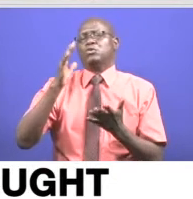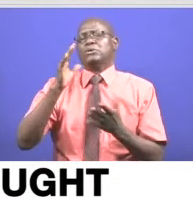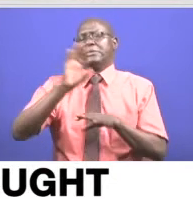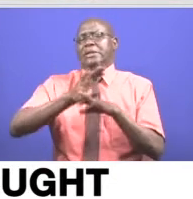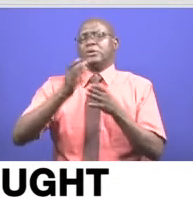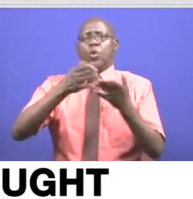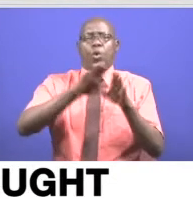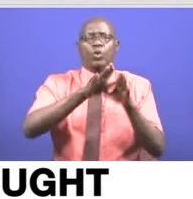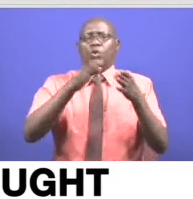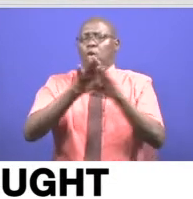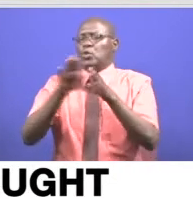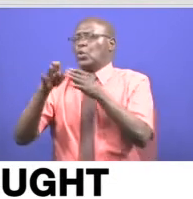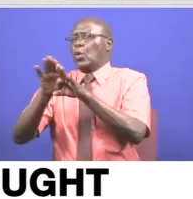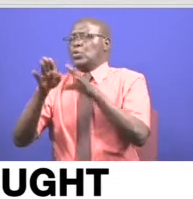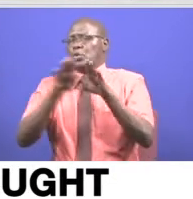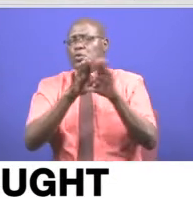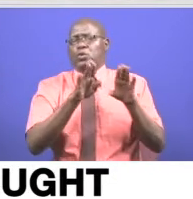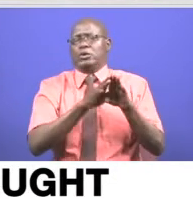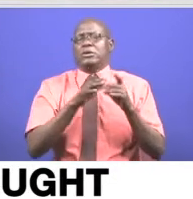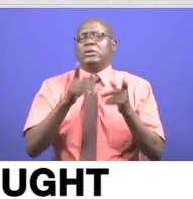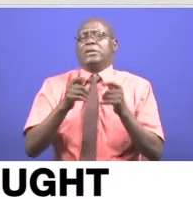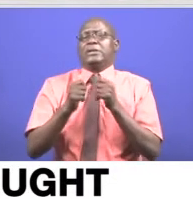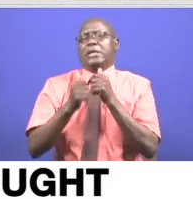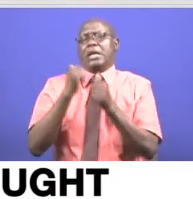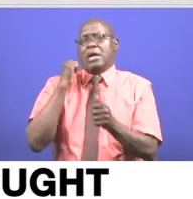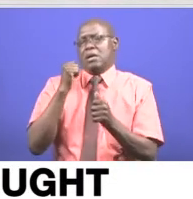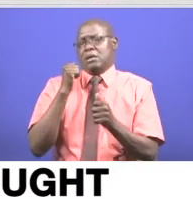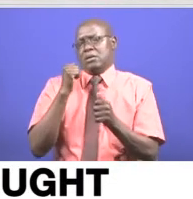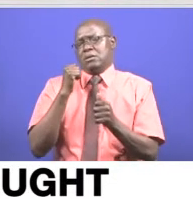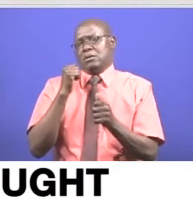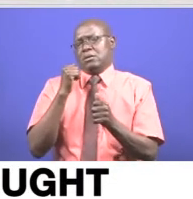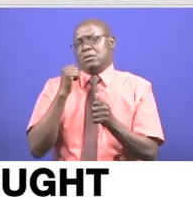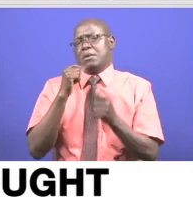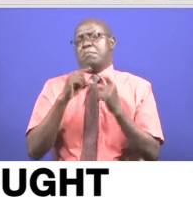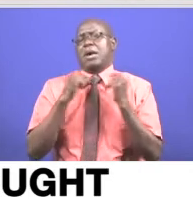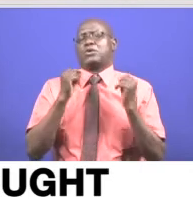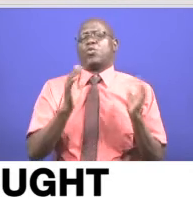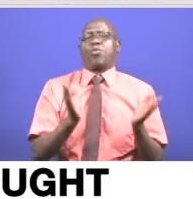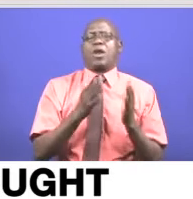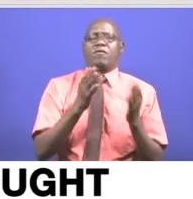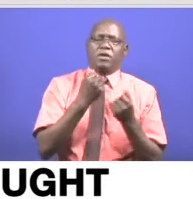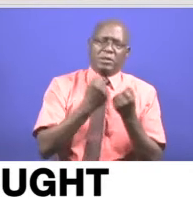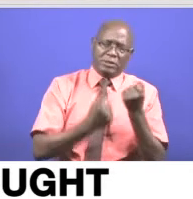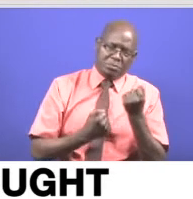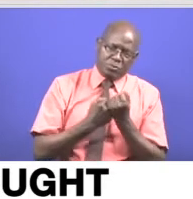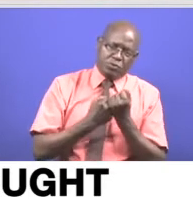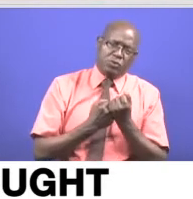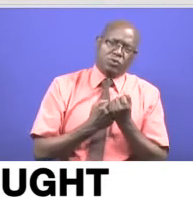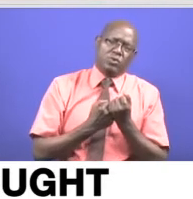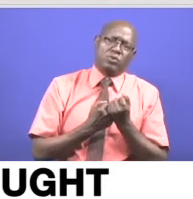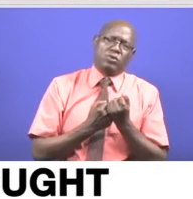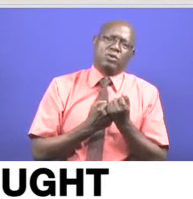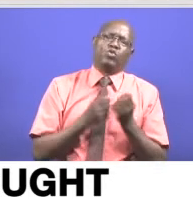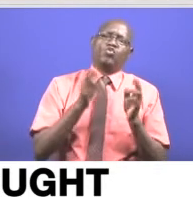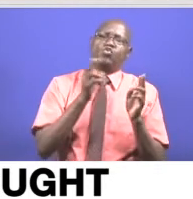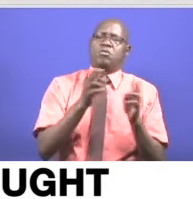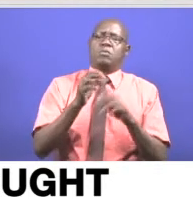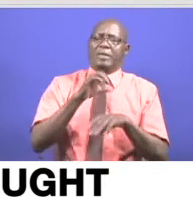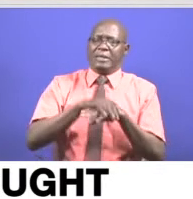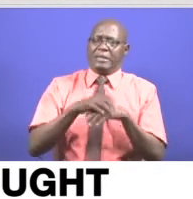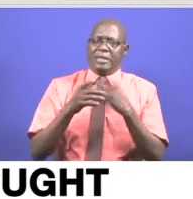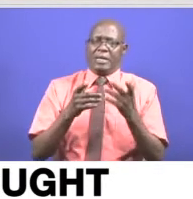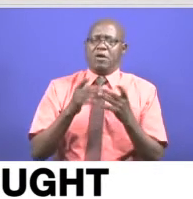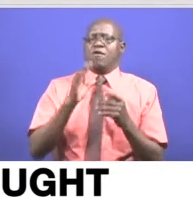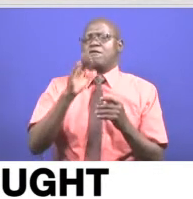mm-hmm. denied the pastors the welfare and the support that they would generally get as a result